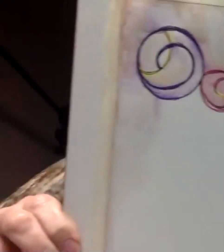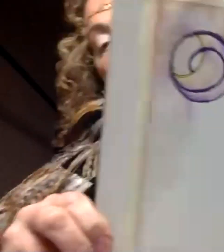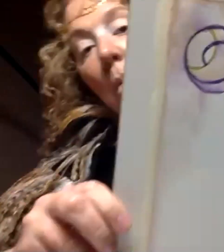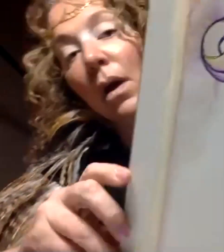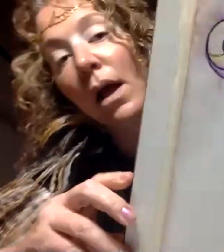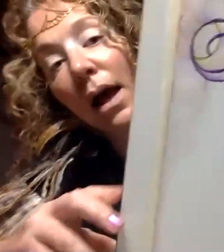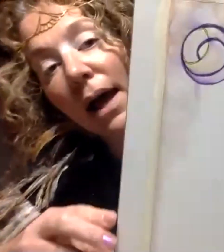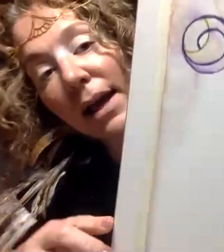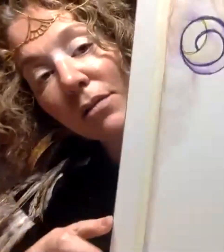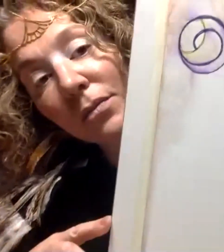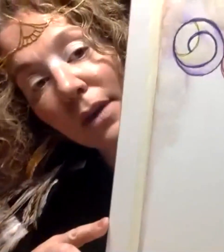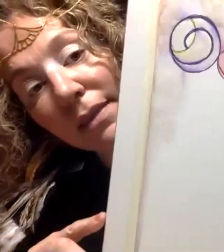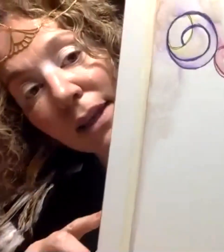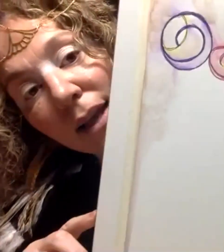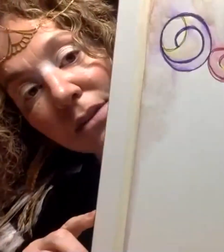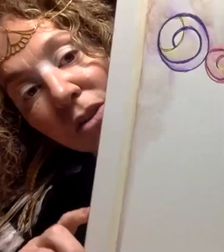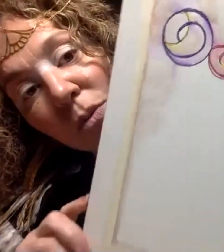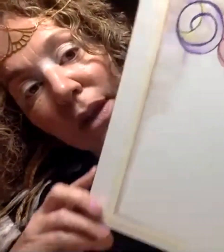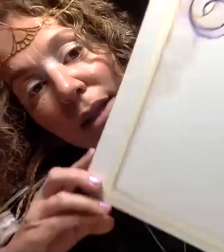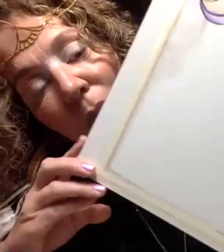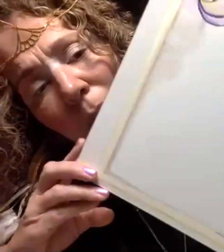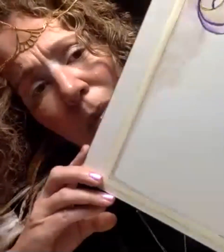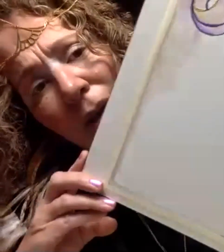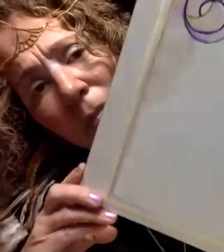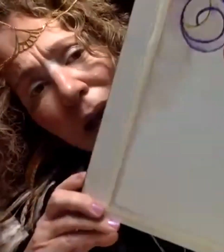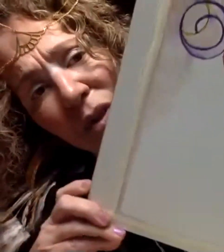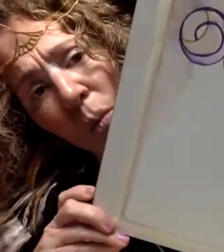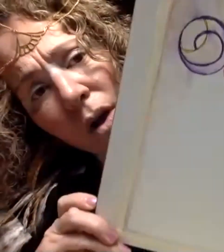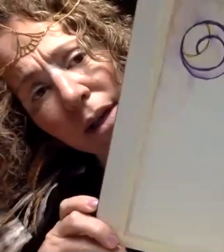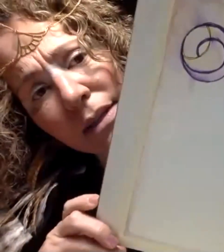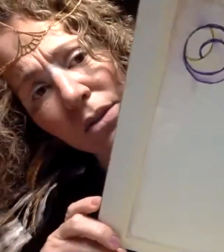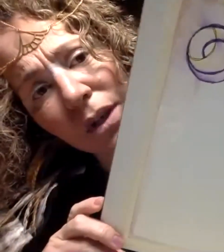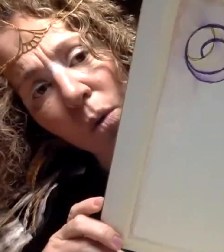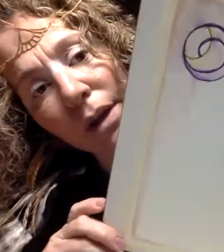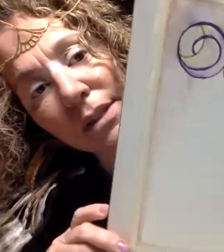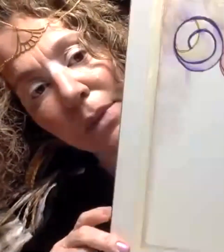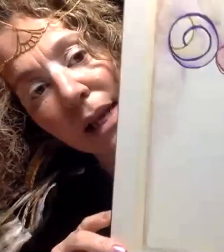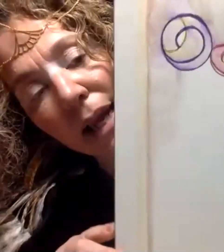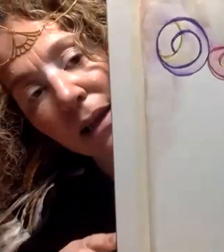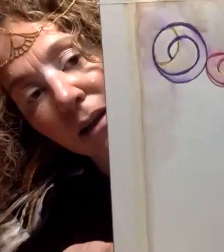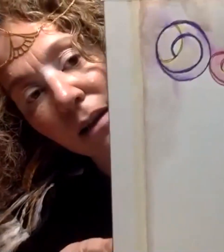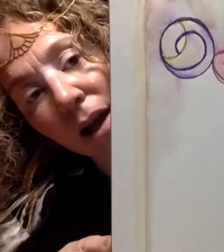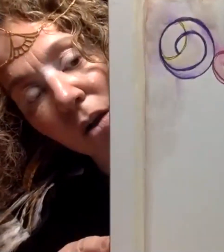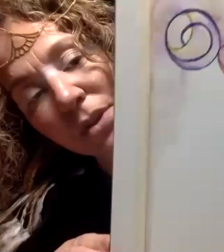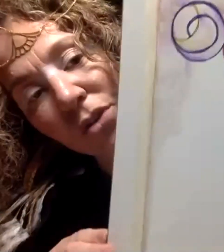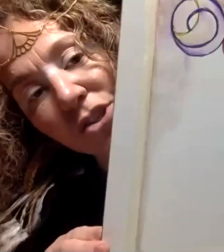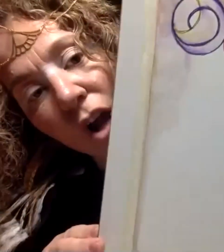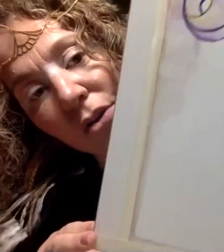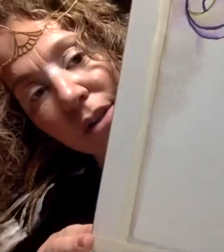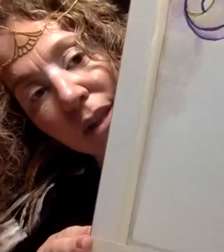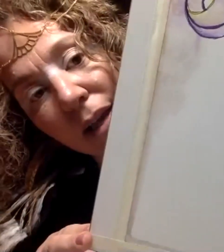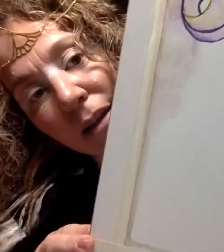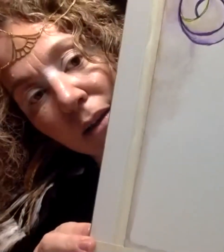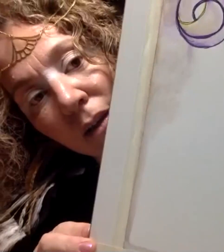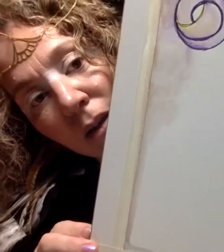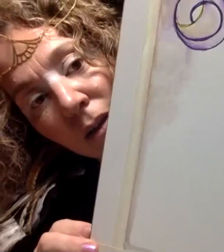is. I think it has to do with like, it's probably like a magic wand. It looks like a wand to me. And I always draw